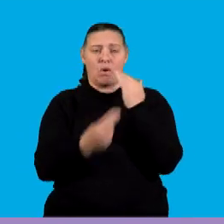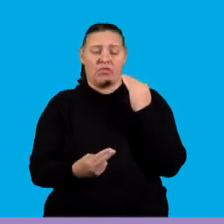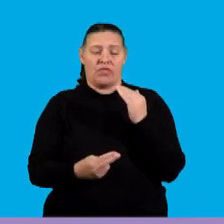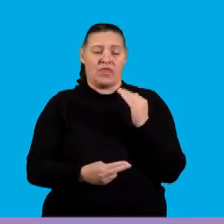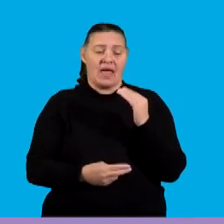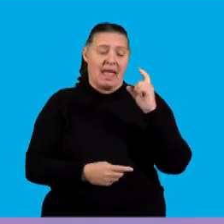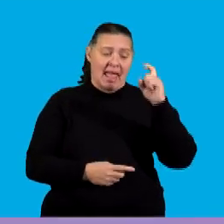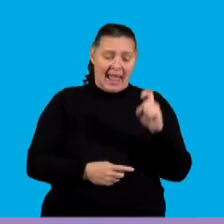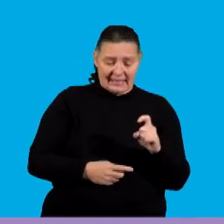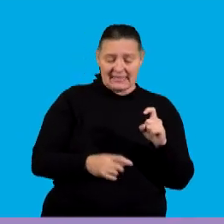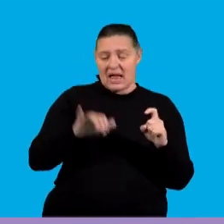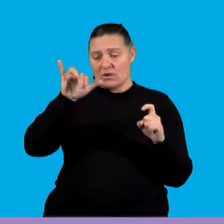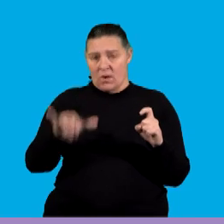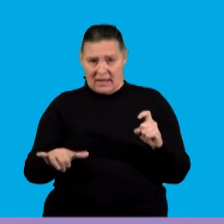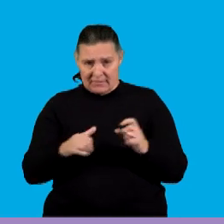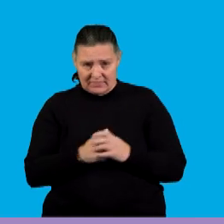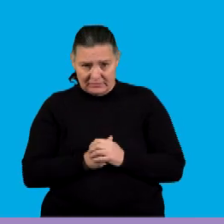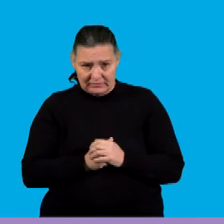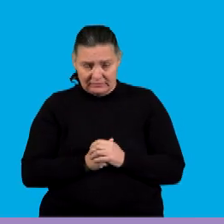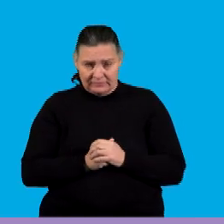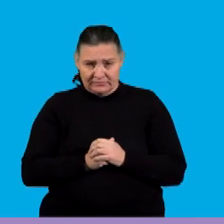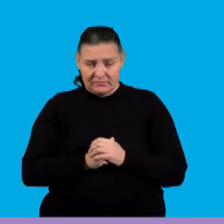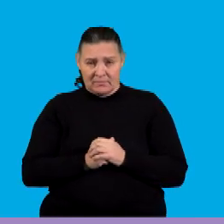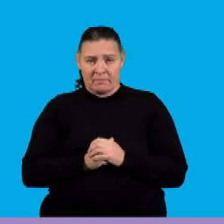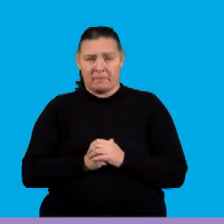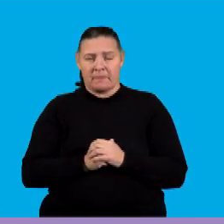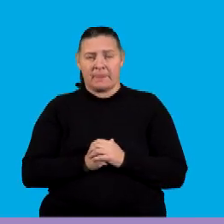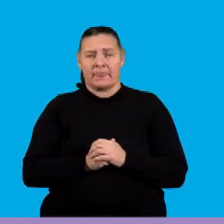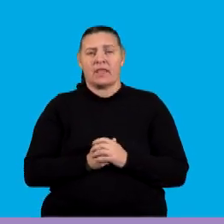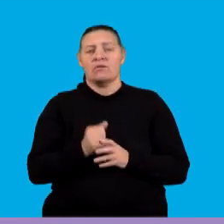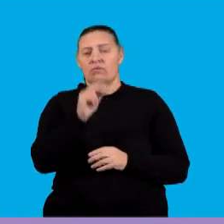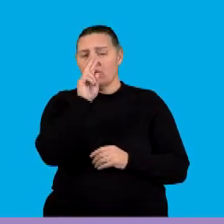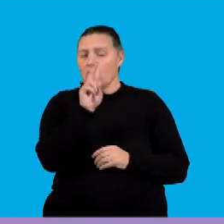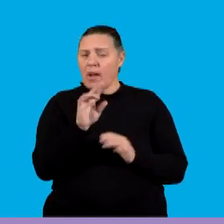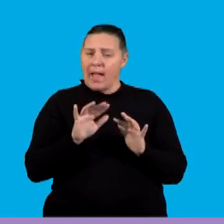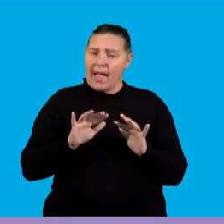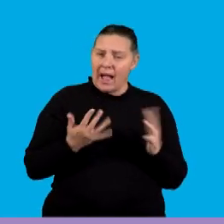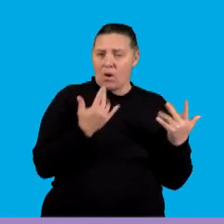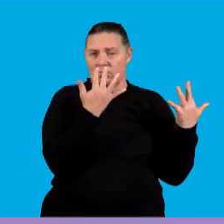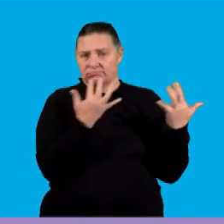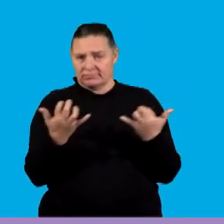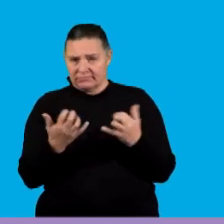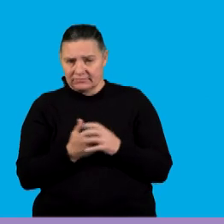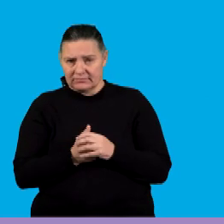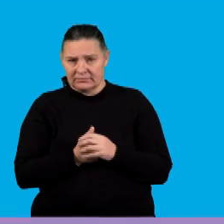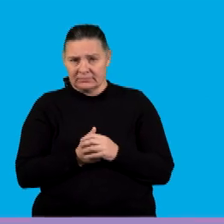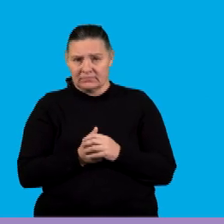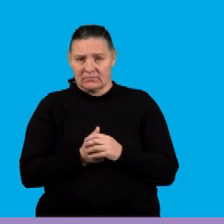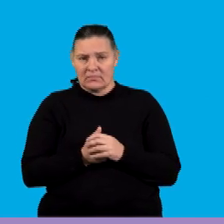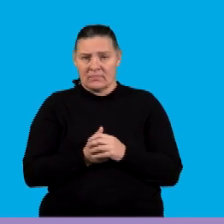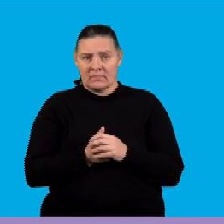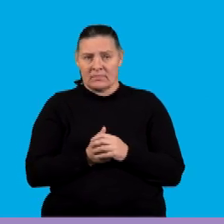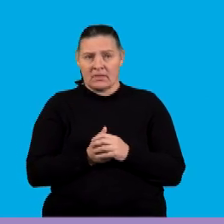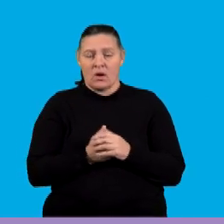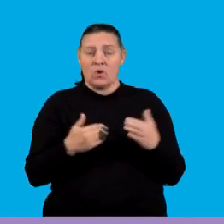both the x-intercept and the y-intercept. So let's look at how we are going to calculate that. Let